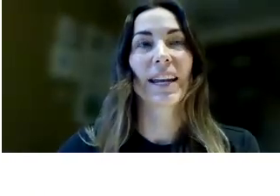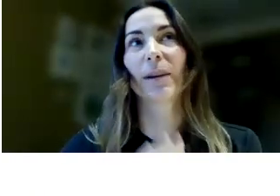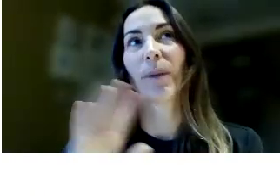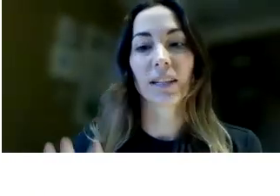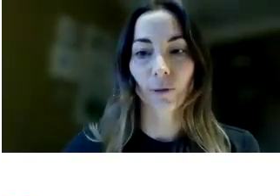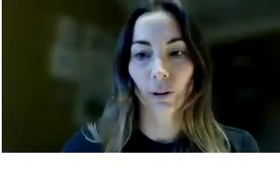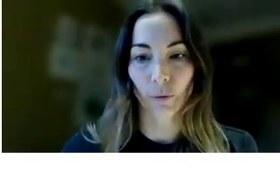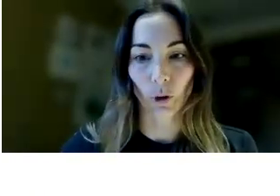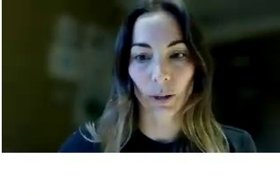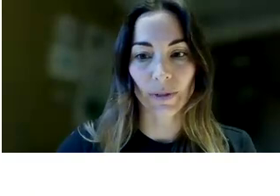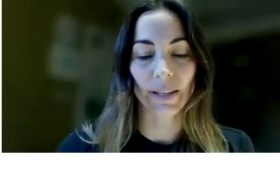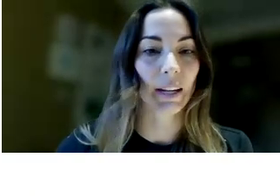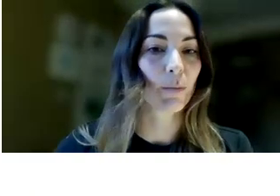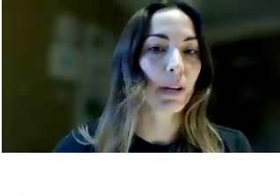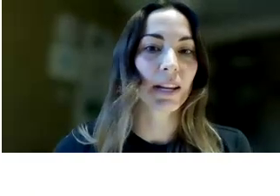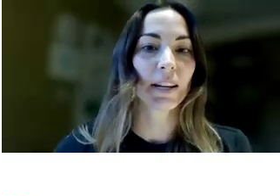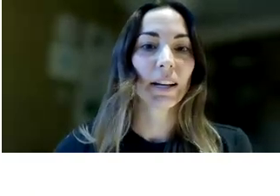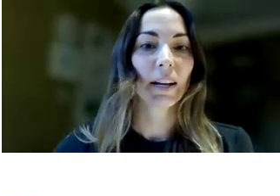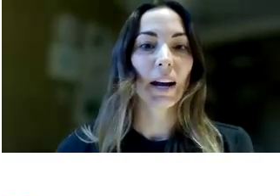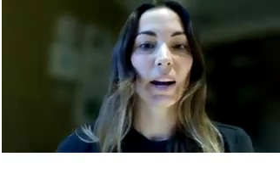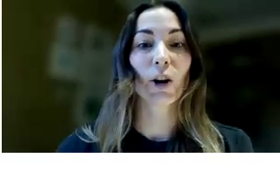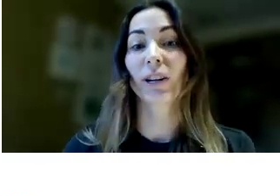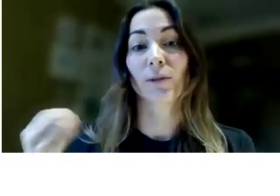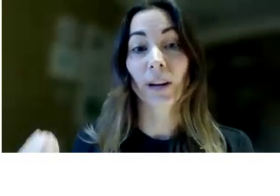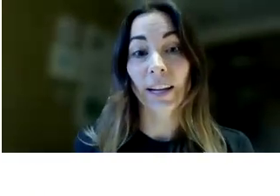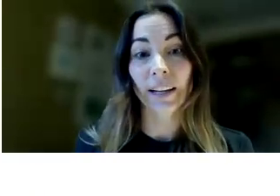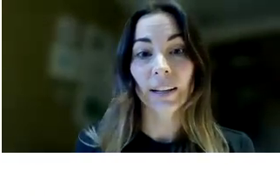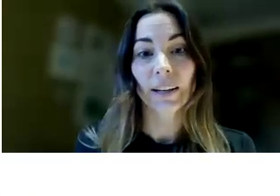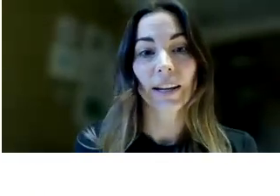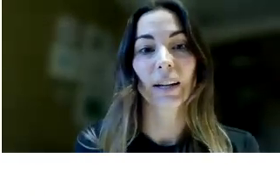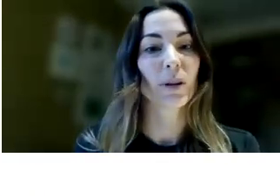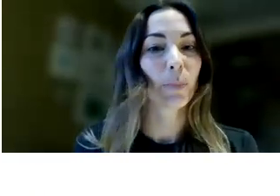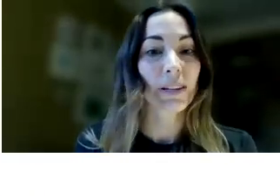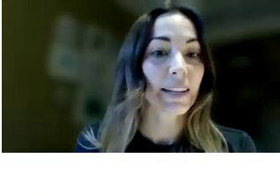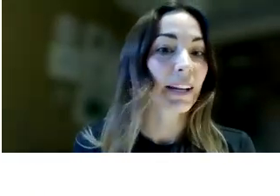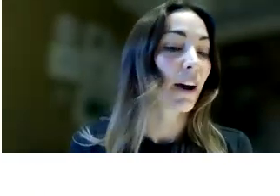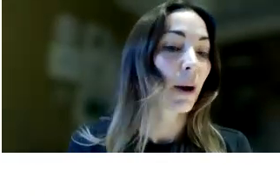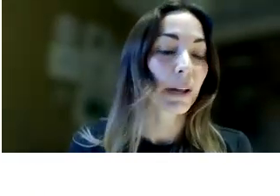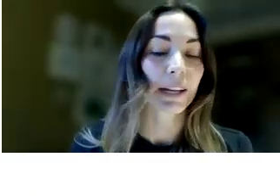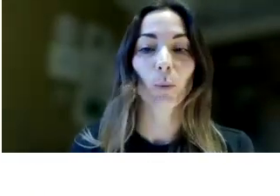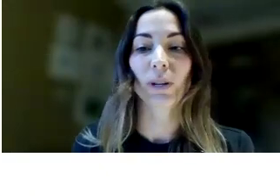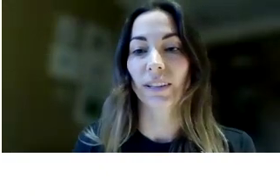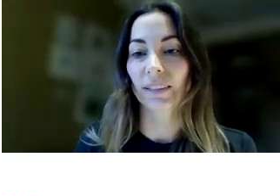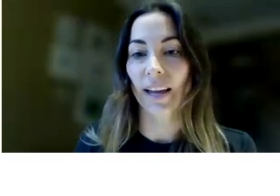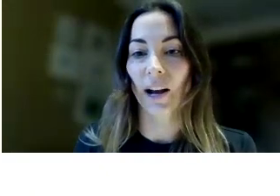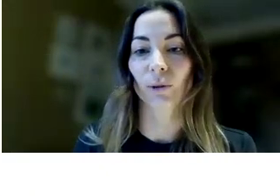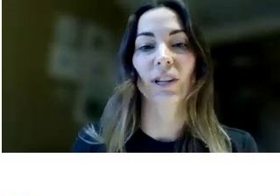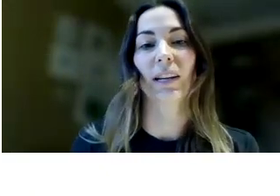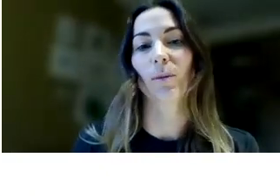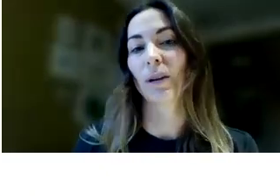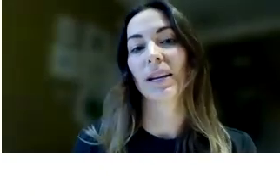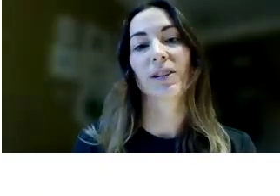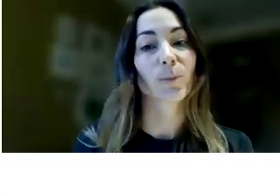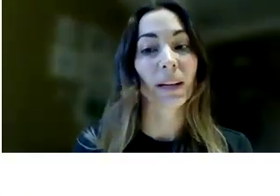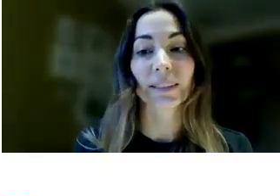can take many different forms. It can be heard as a ringing, it can be a buzzing, a humming, a whistling sound.